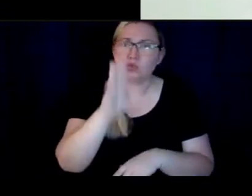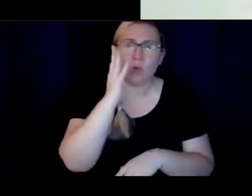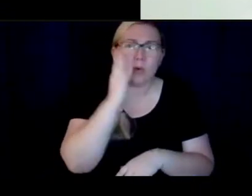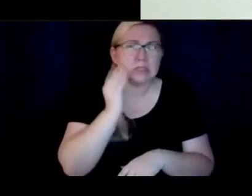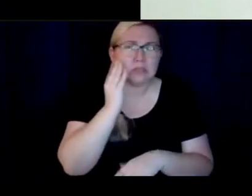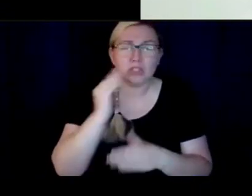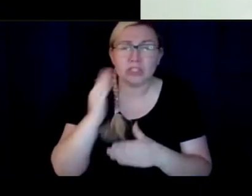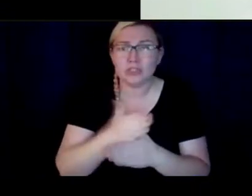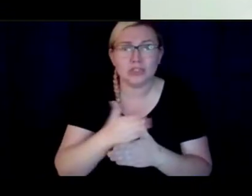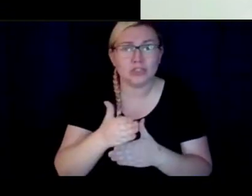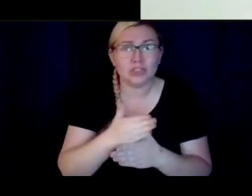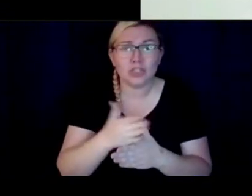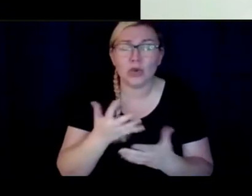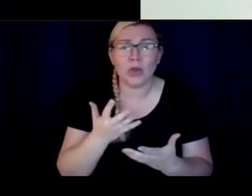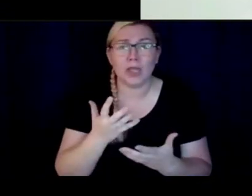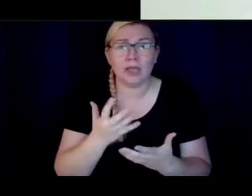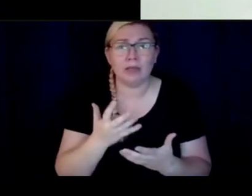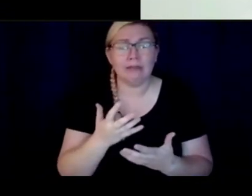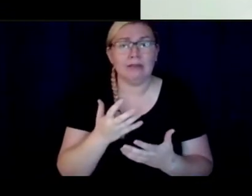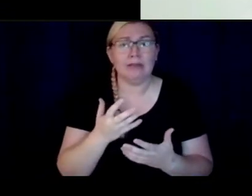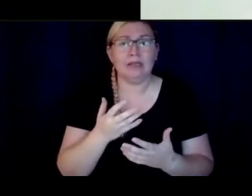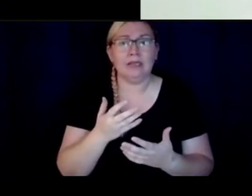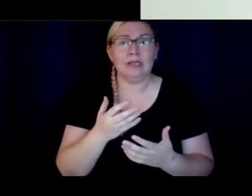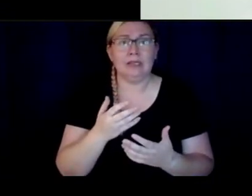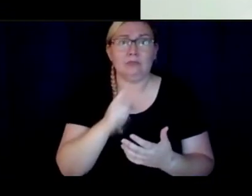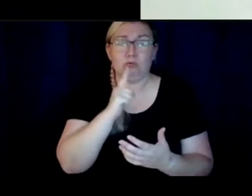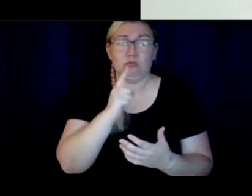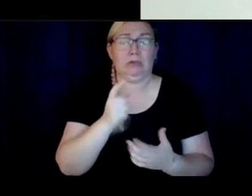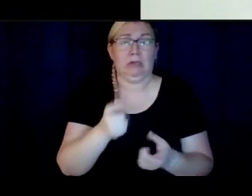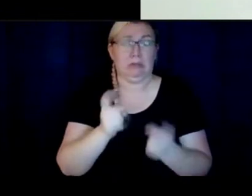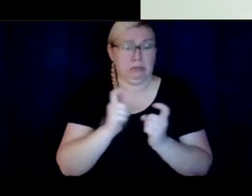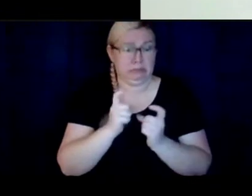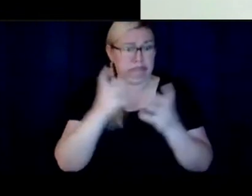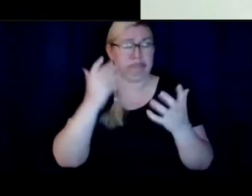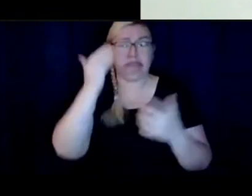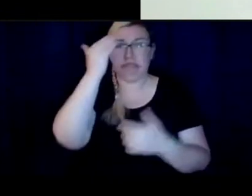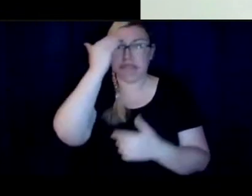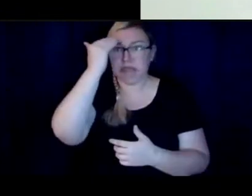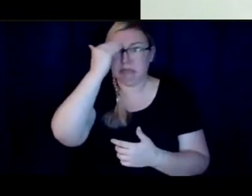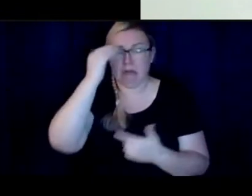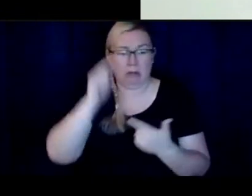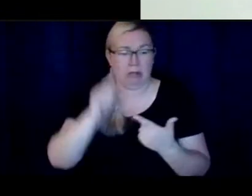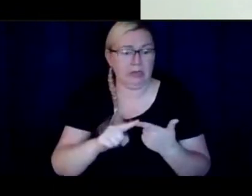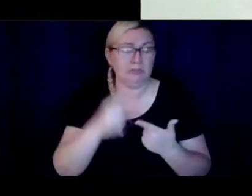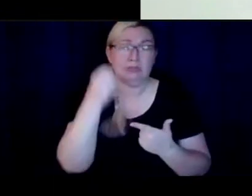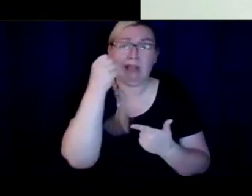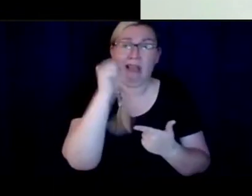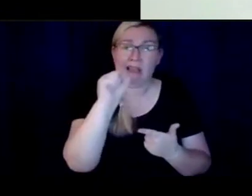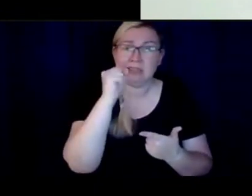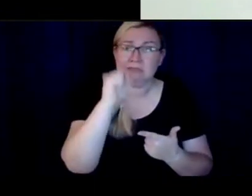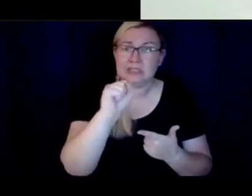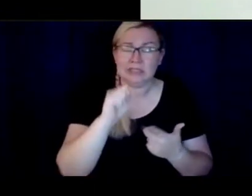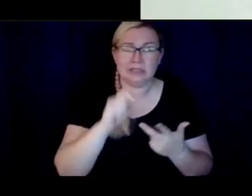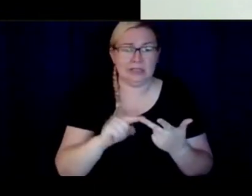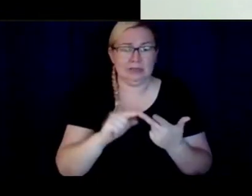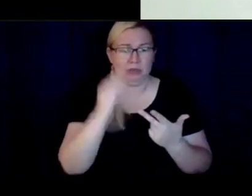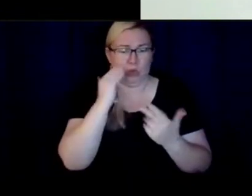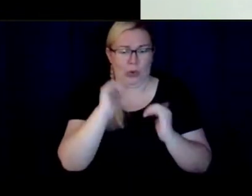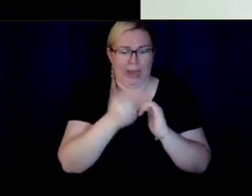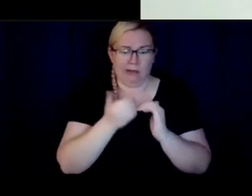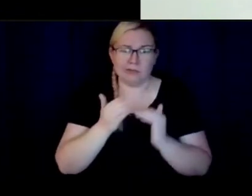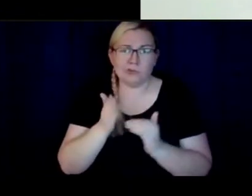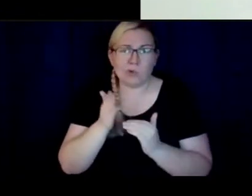experiences and enlightened us with a lot of knowledge, a lot of activism, and way forward into the